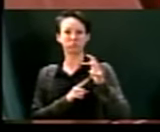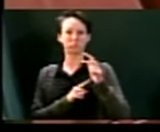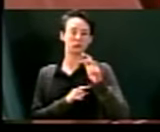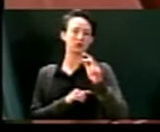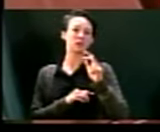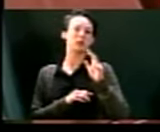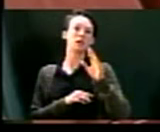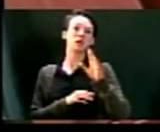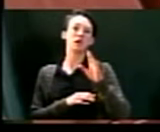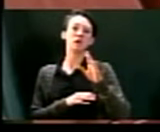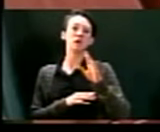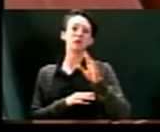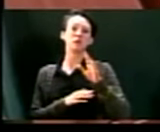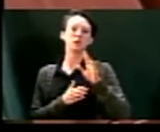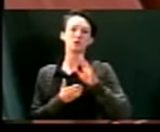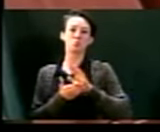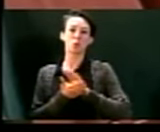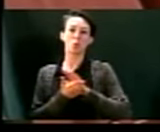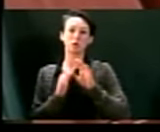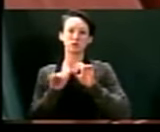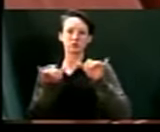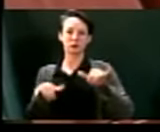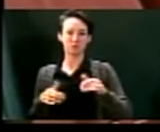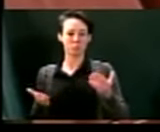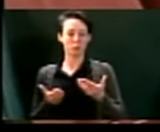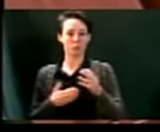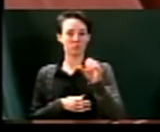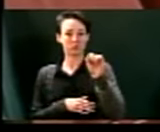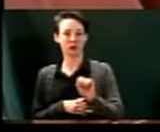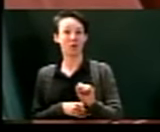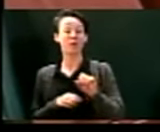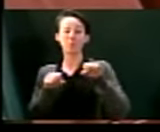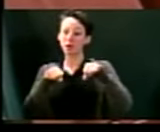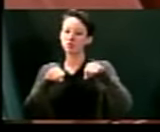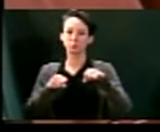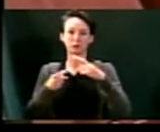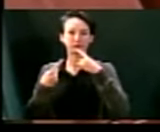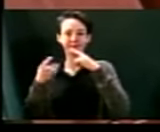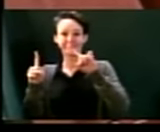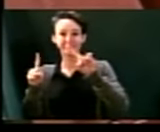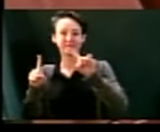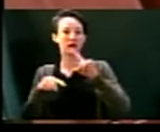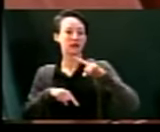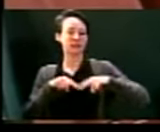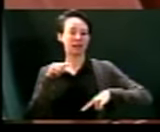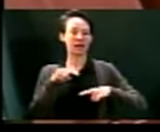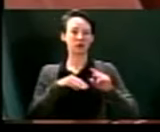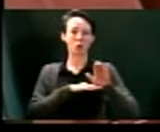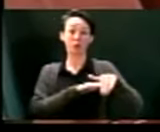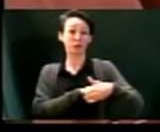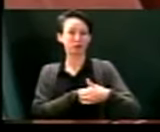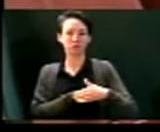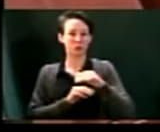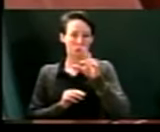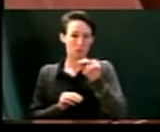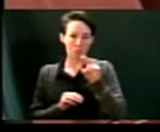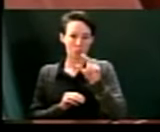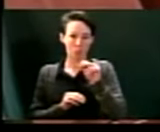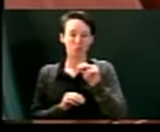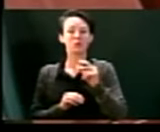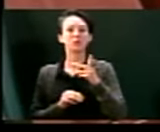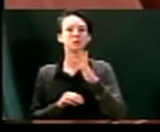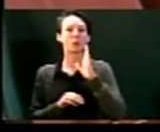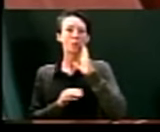South. It can be done. It can't be done overnight and will initially require more software